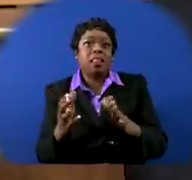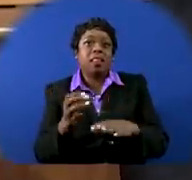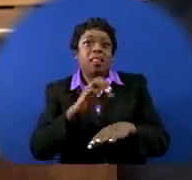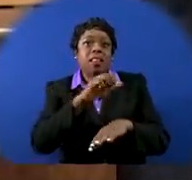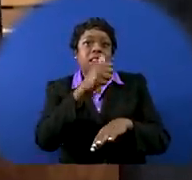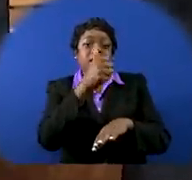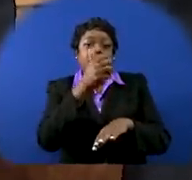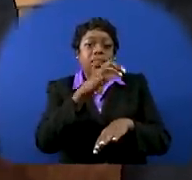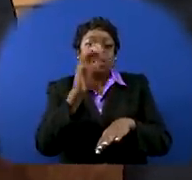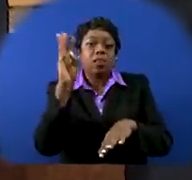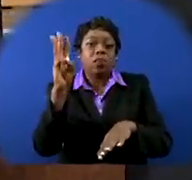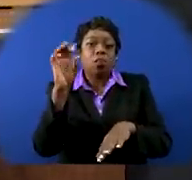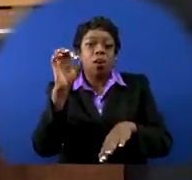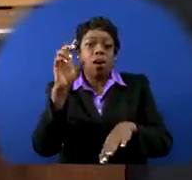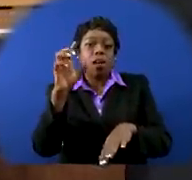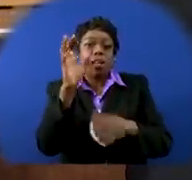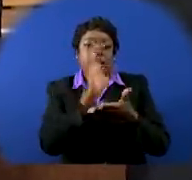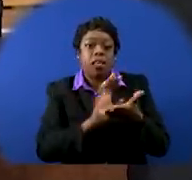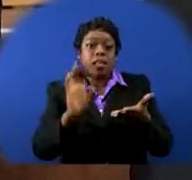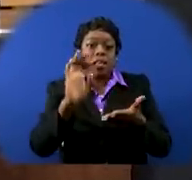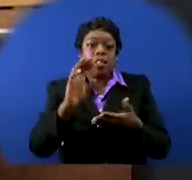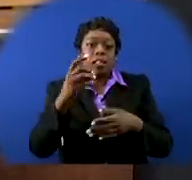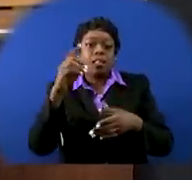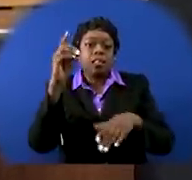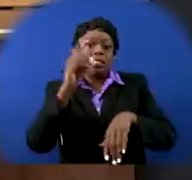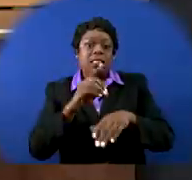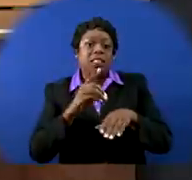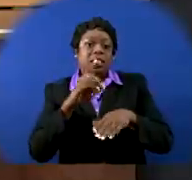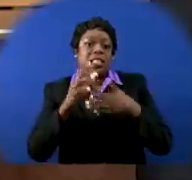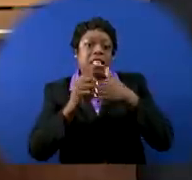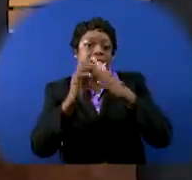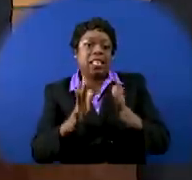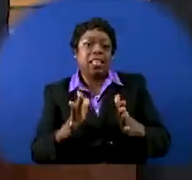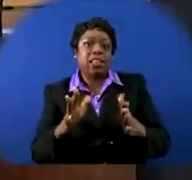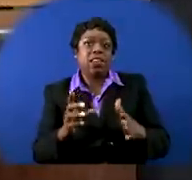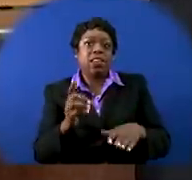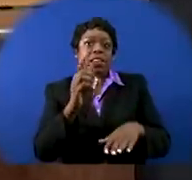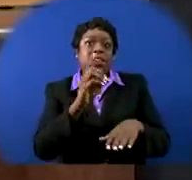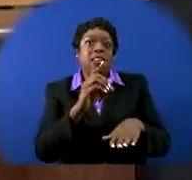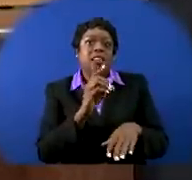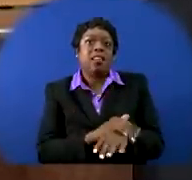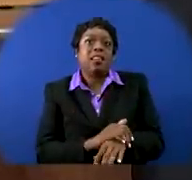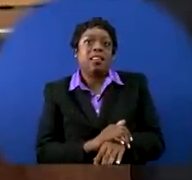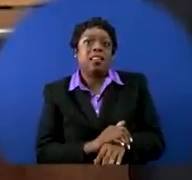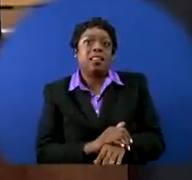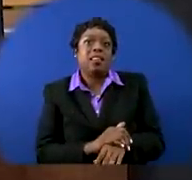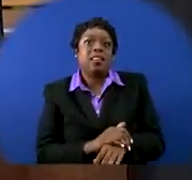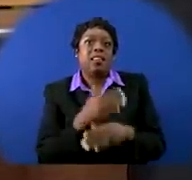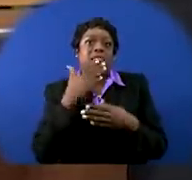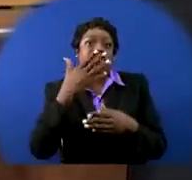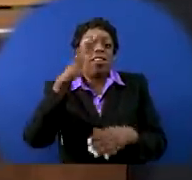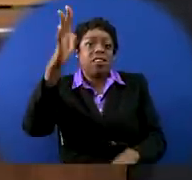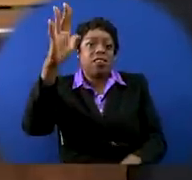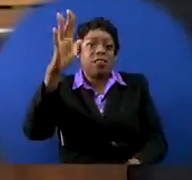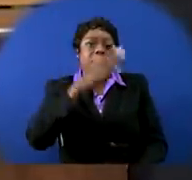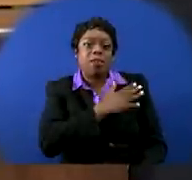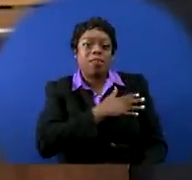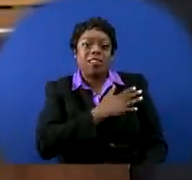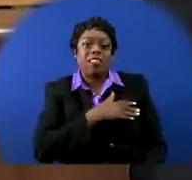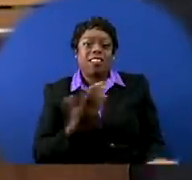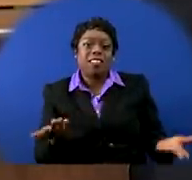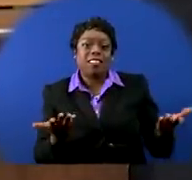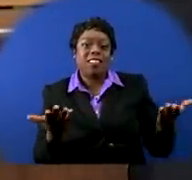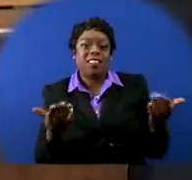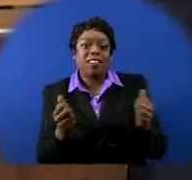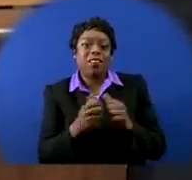College. Dr. Cecil Duffy is here. He's there, and I praise God. Cecil Duffy, I appreciate you. Thank you so much for your presence among us